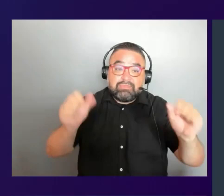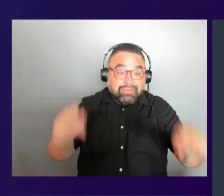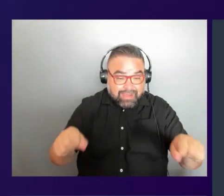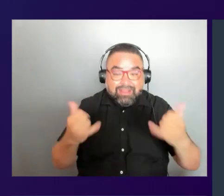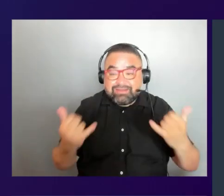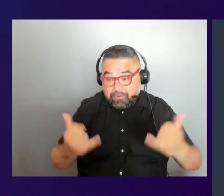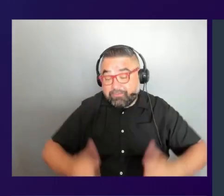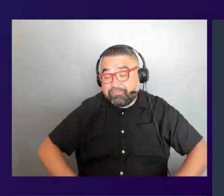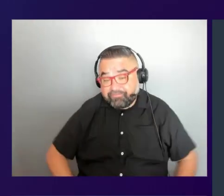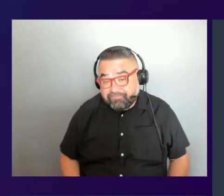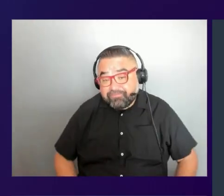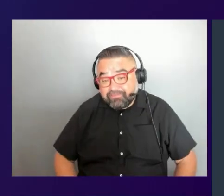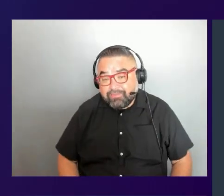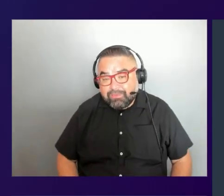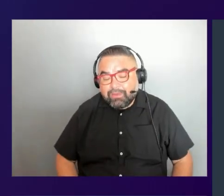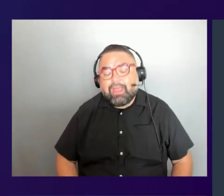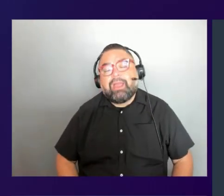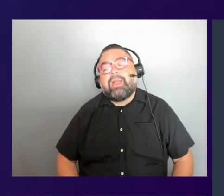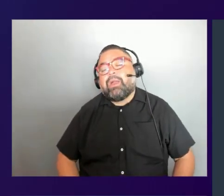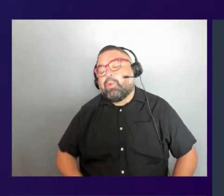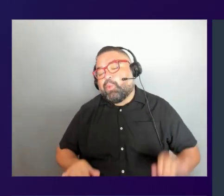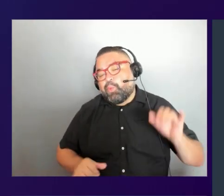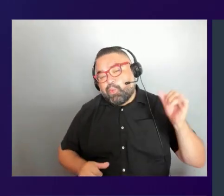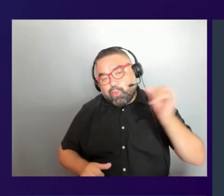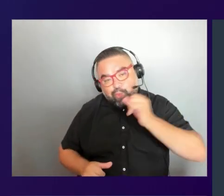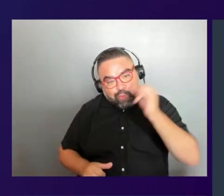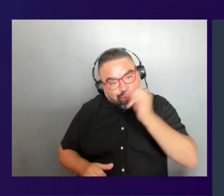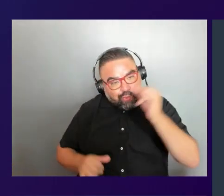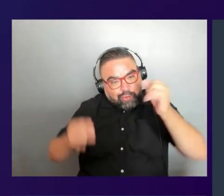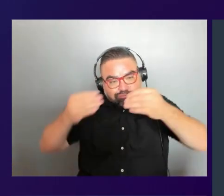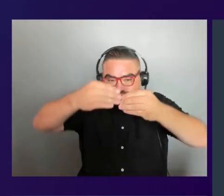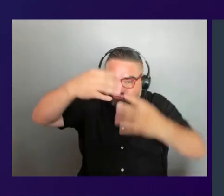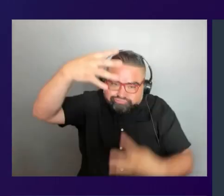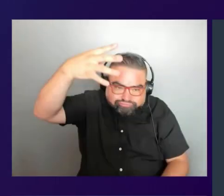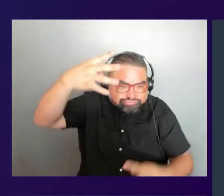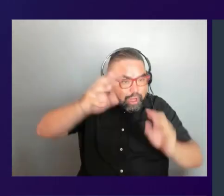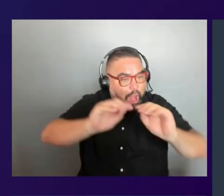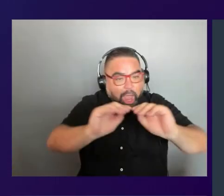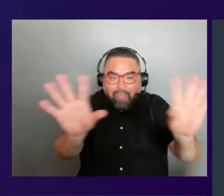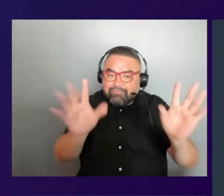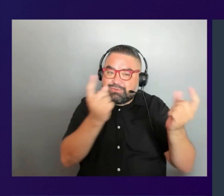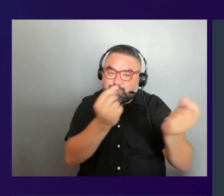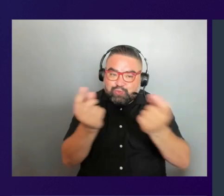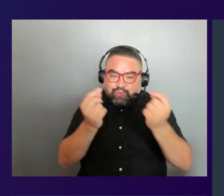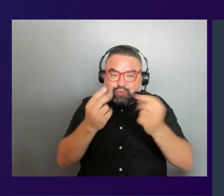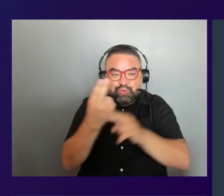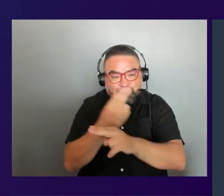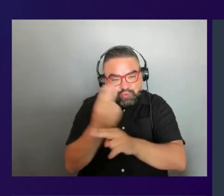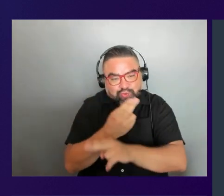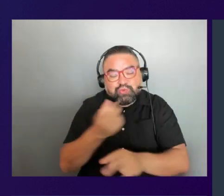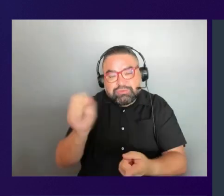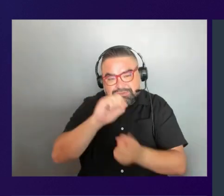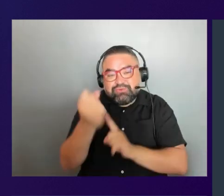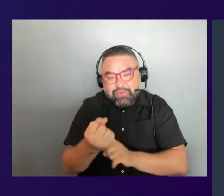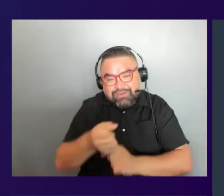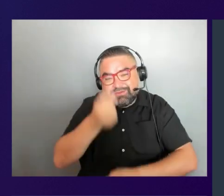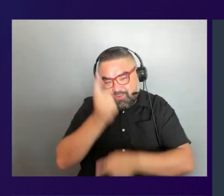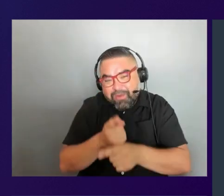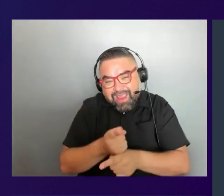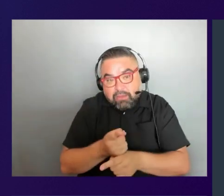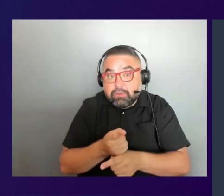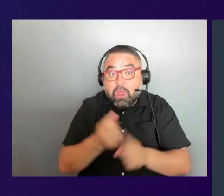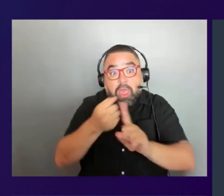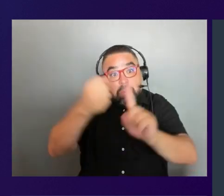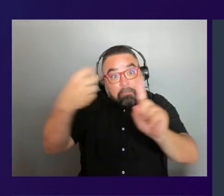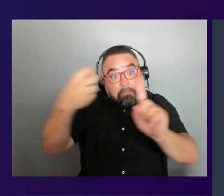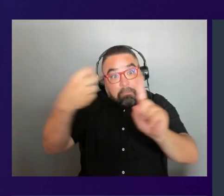Obviously, there are dozens of other use cases where serverless and storage is going to be the right answer, and we don't have time to go through